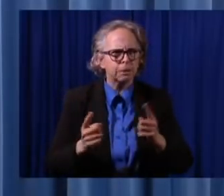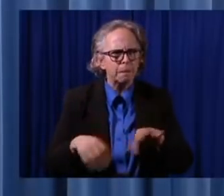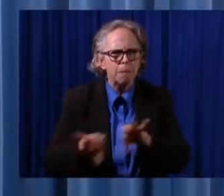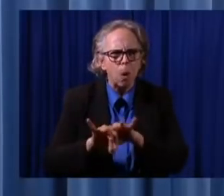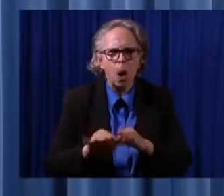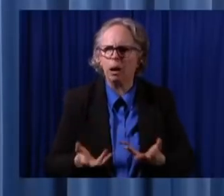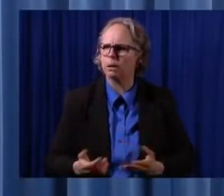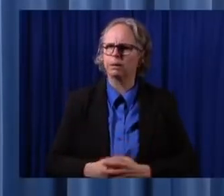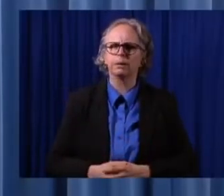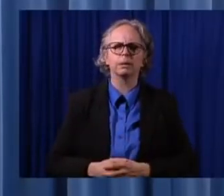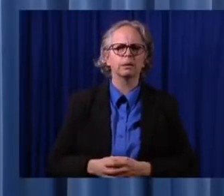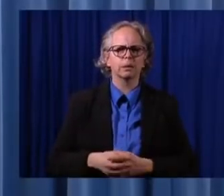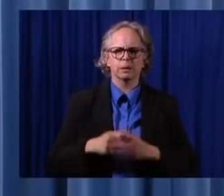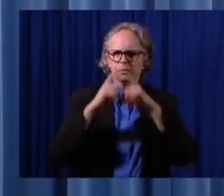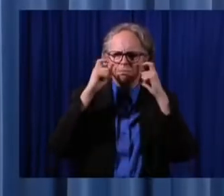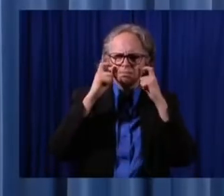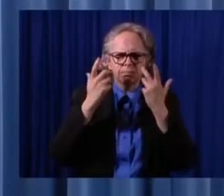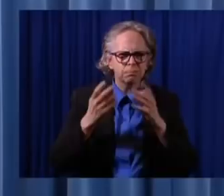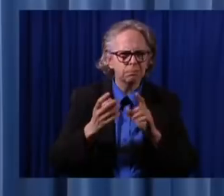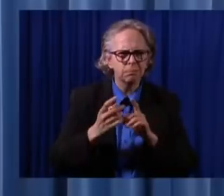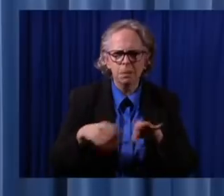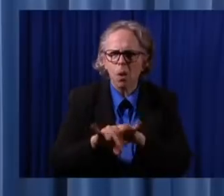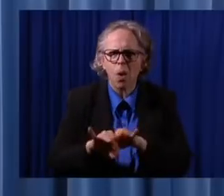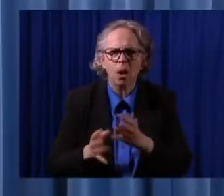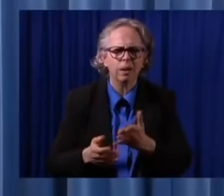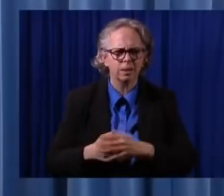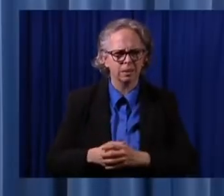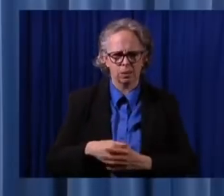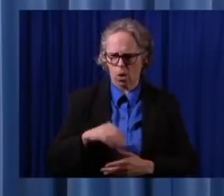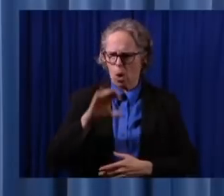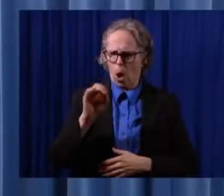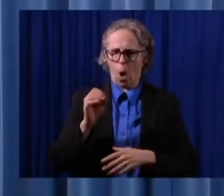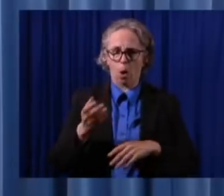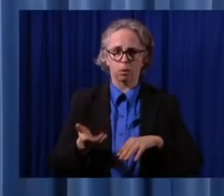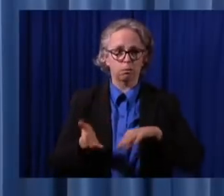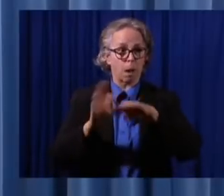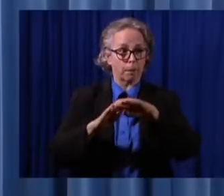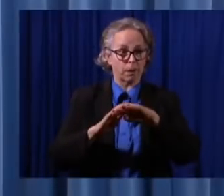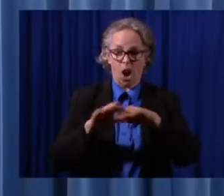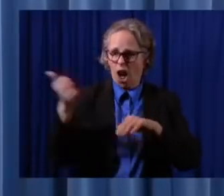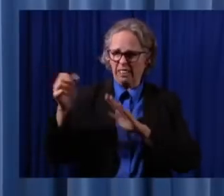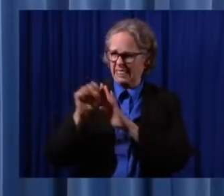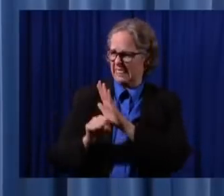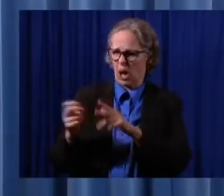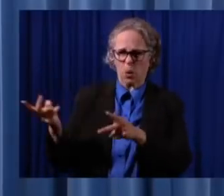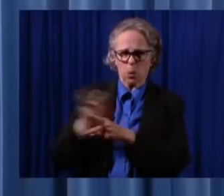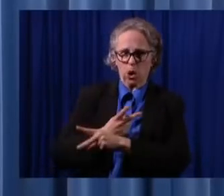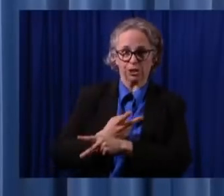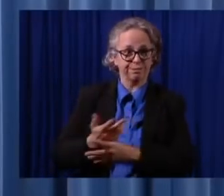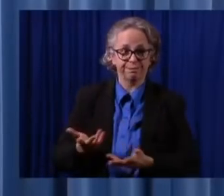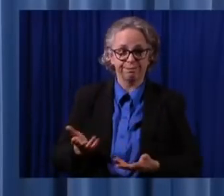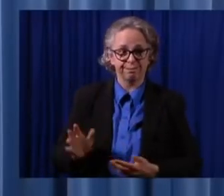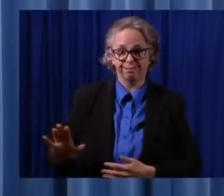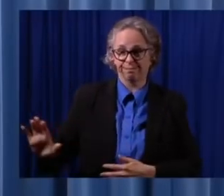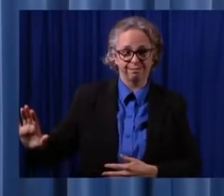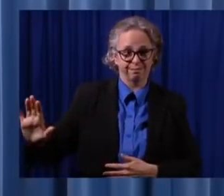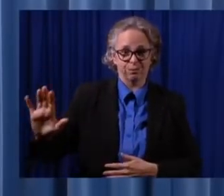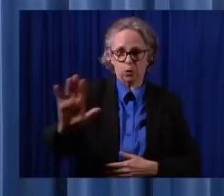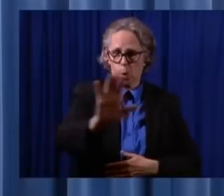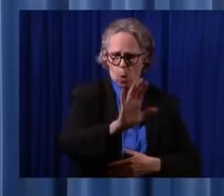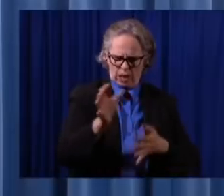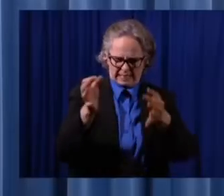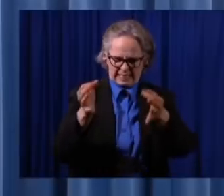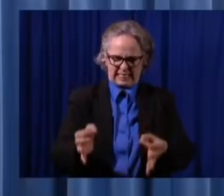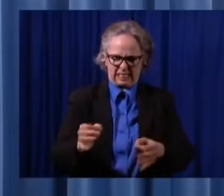So I give a great deal of credit to the people of the state of Ohio where we are today. We're now in a different phase. We're now in a phase of how do we live